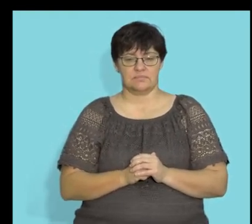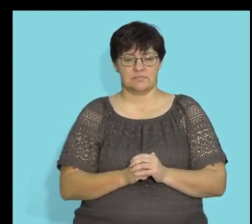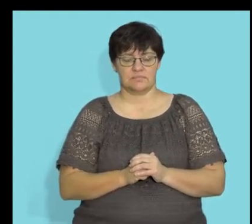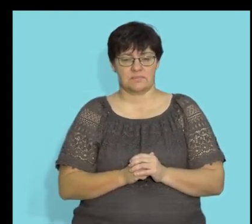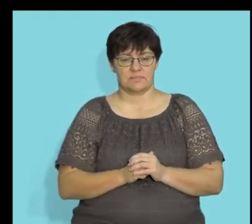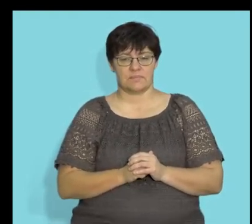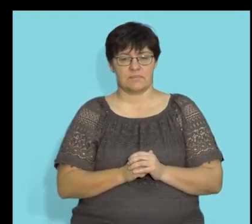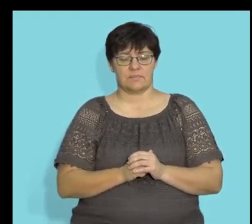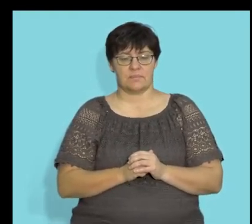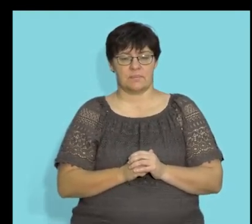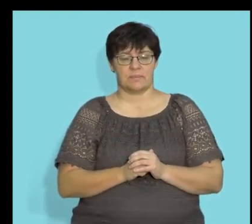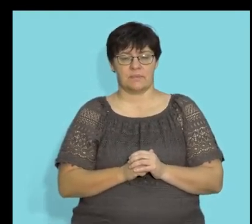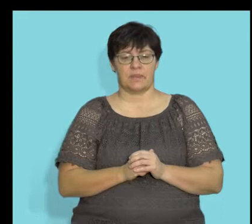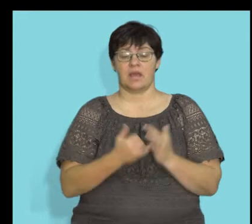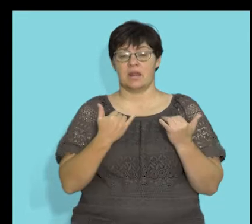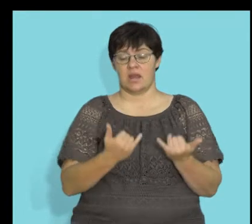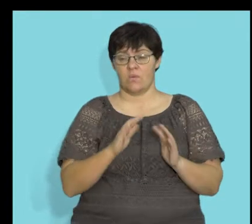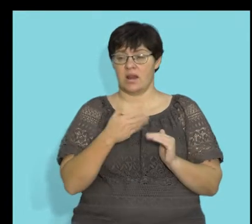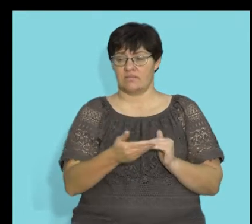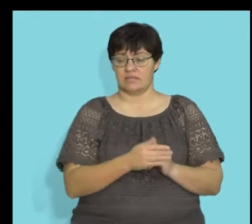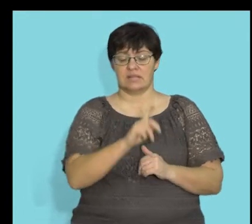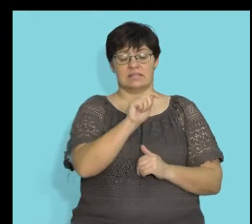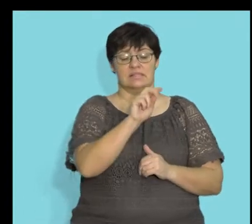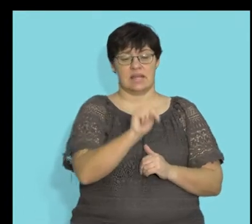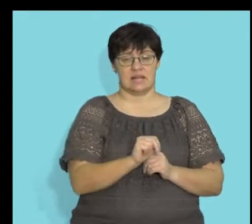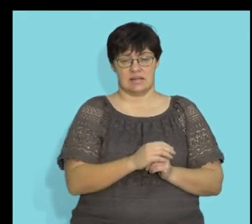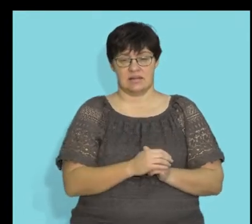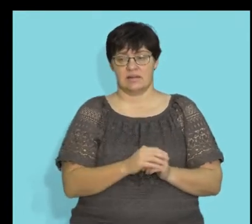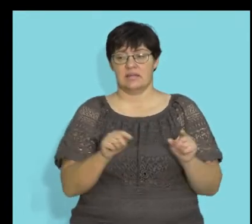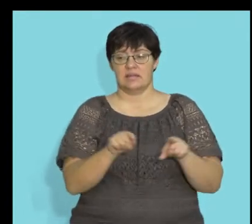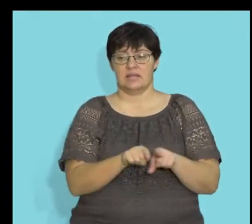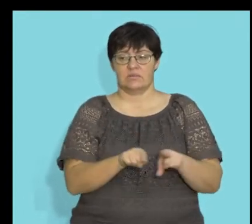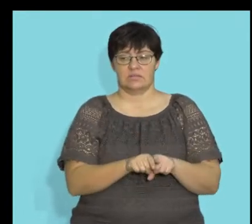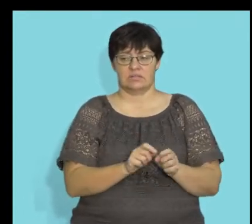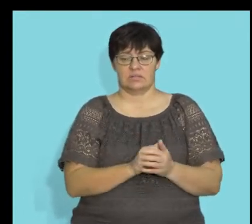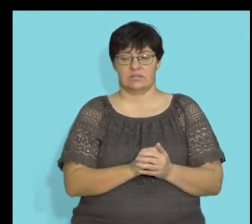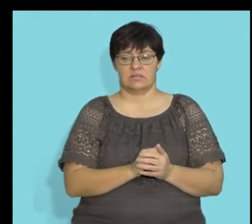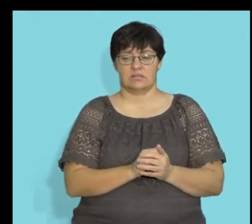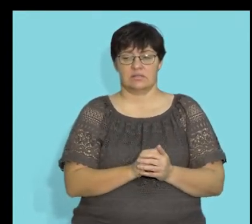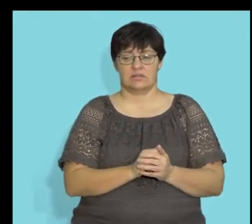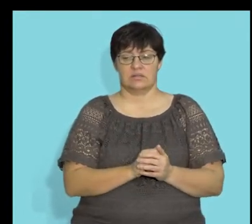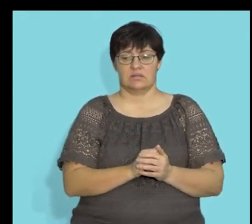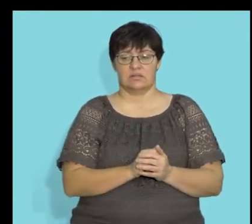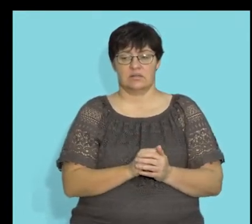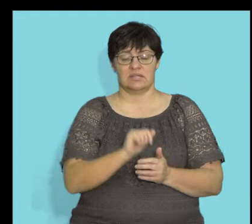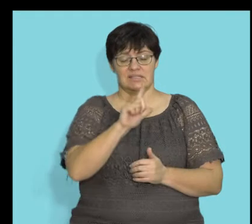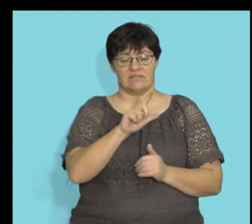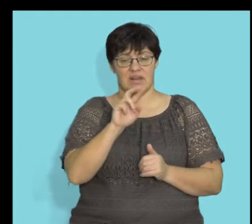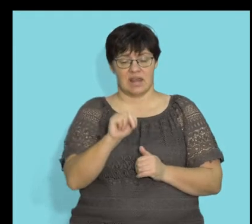Great, everyone. So I'm going to be left with Tn is equal to